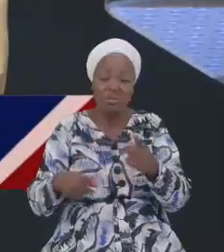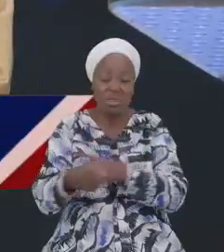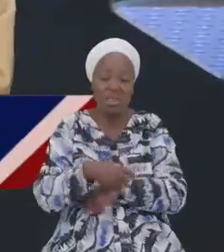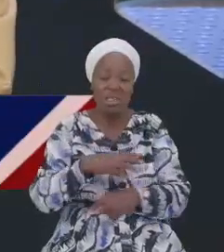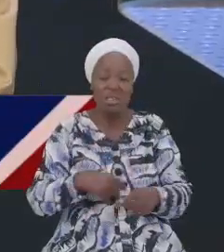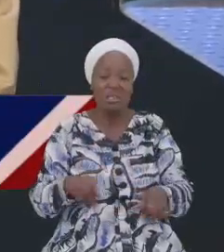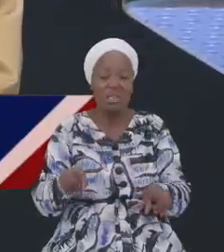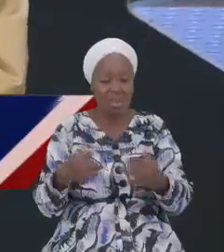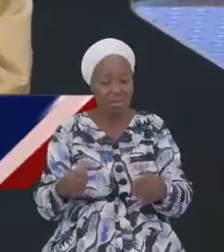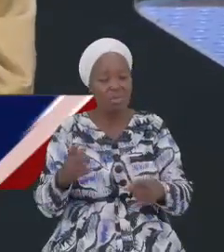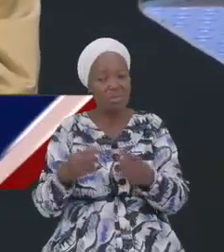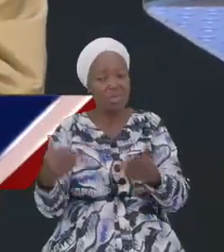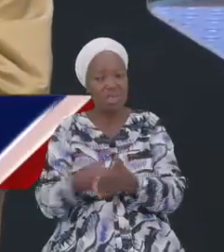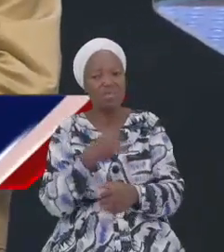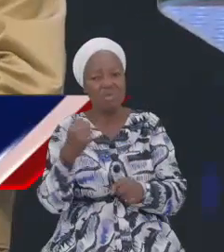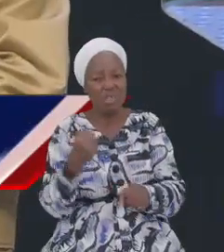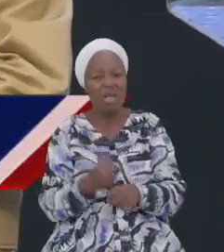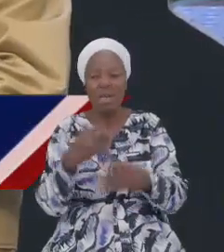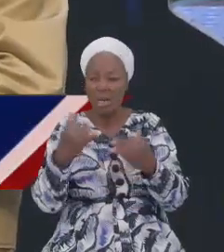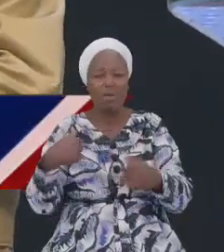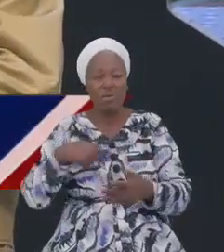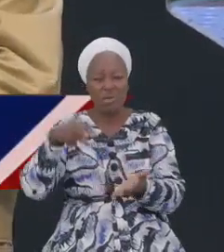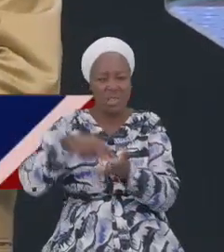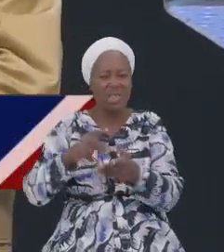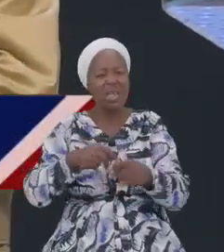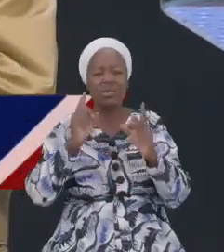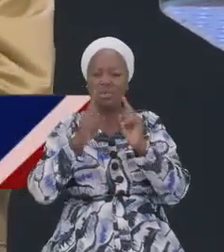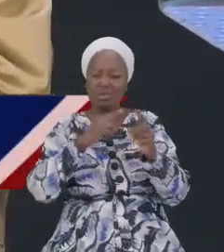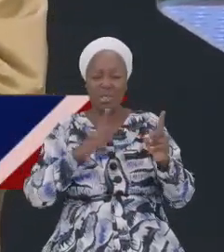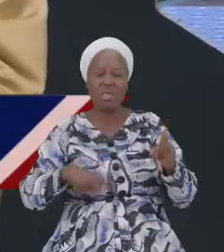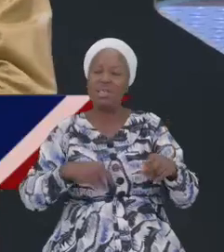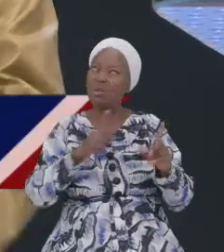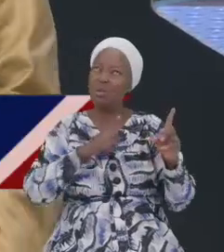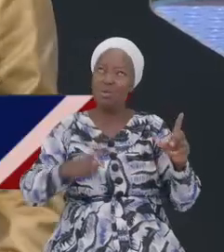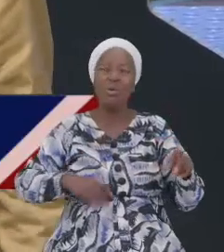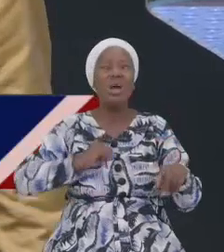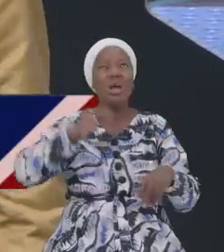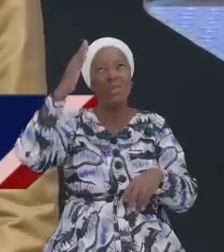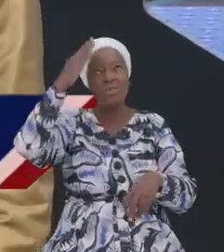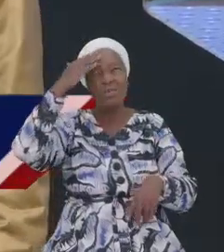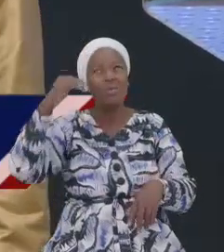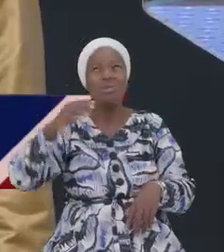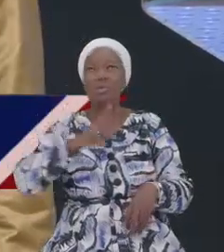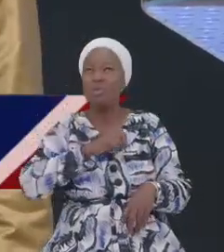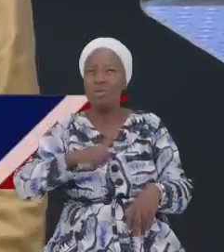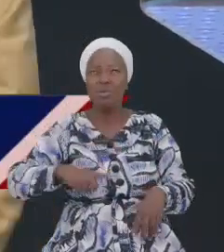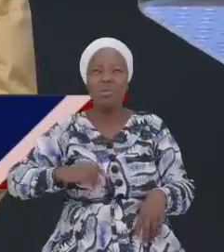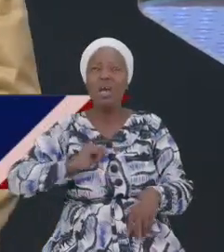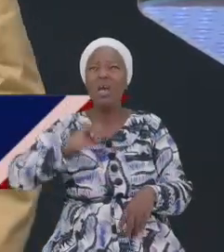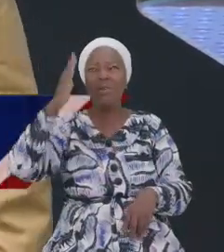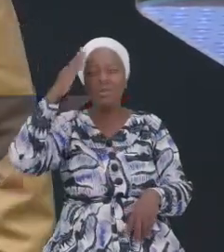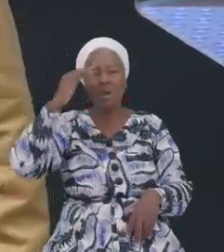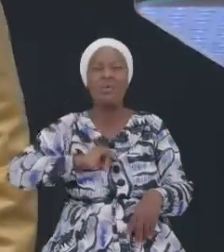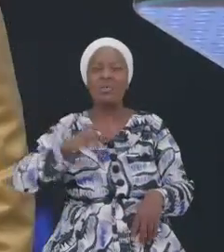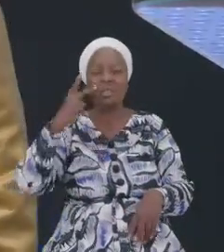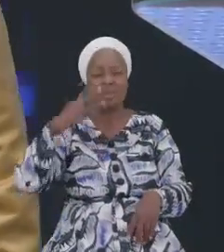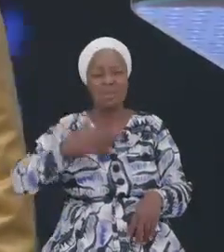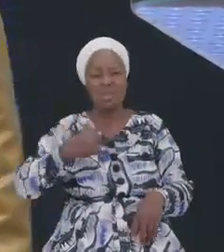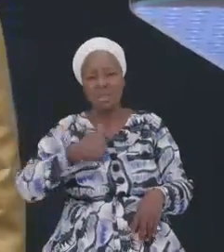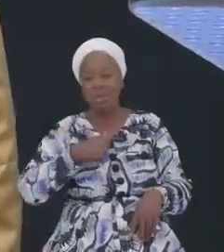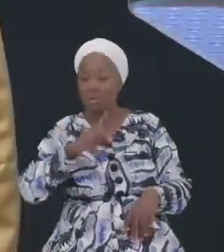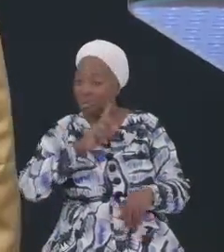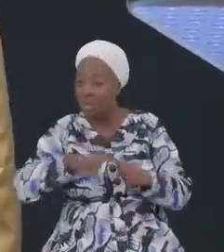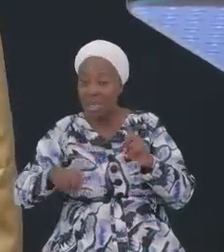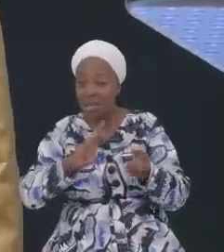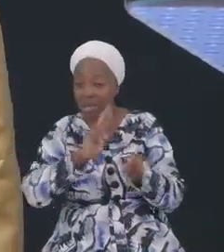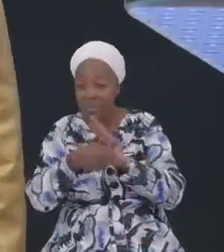new year, we now want to talk to the Lord and say, Lord, I realize you can't repent for another person, just like you cannot breathe for